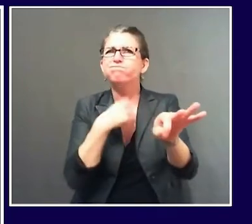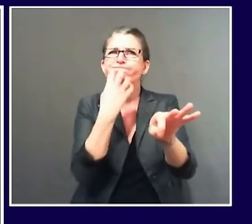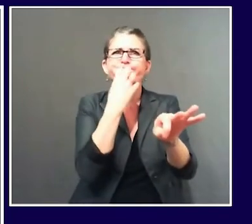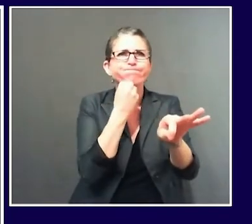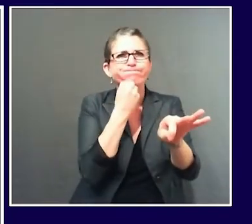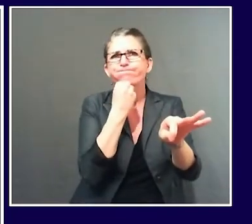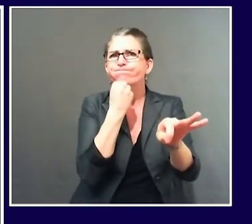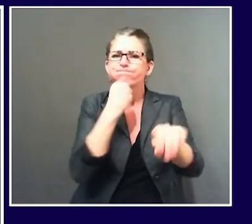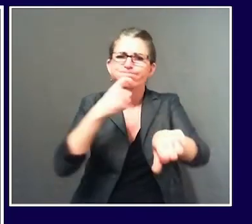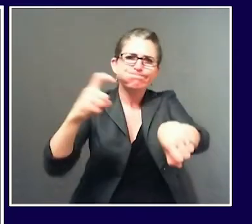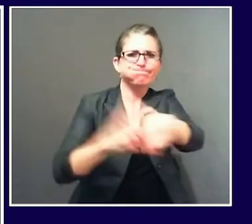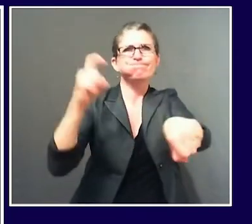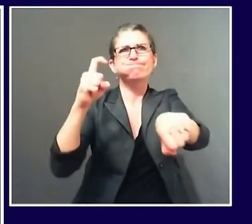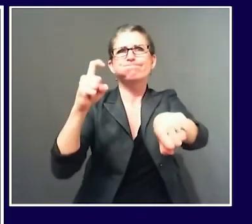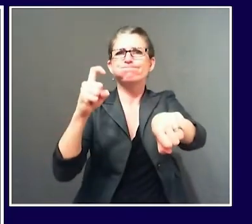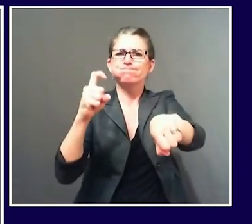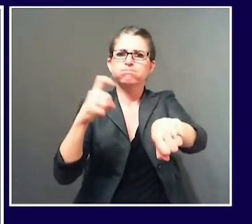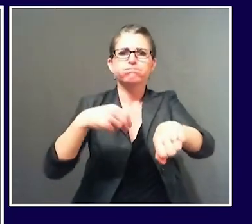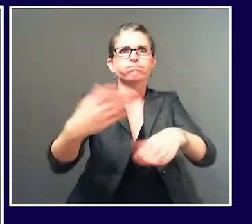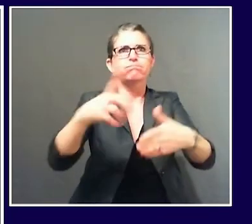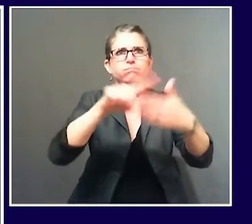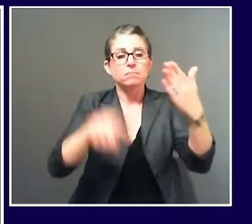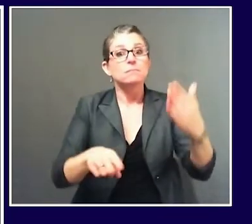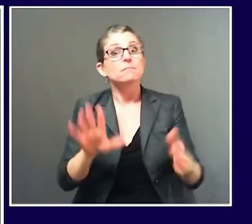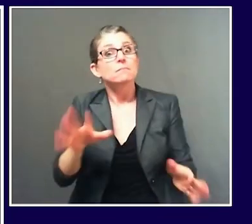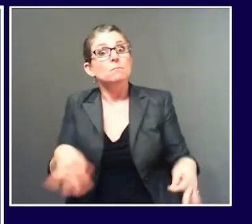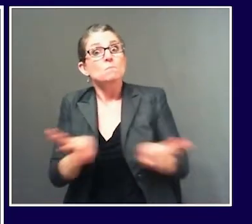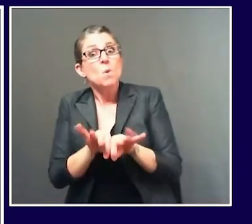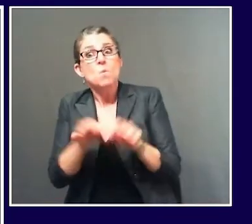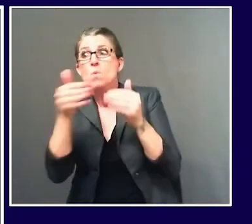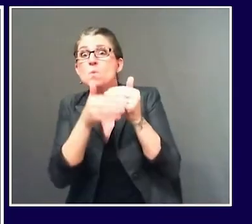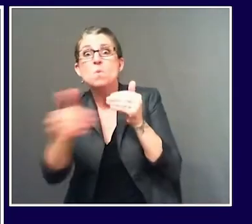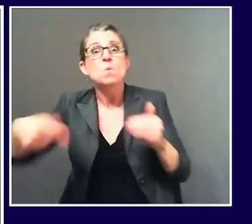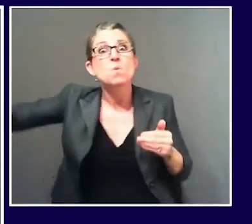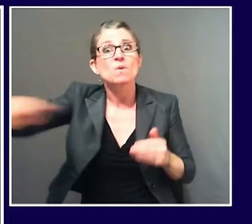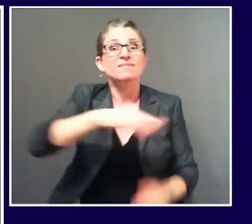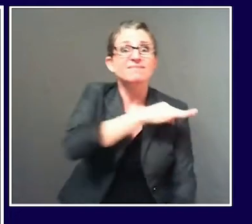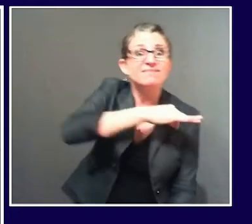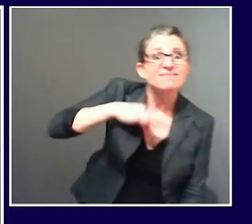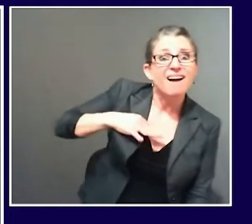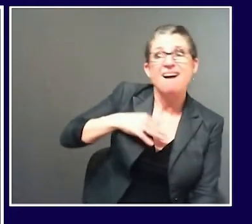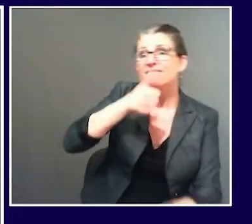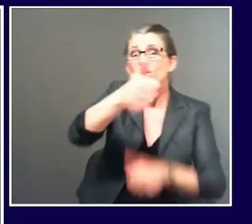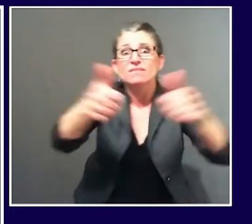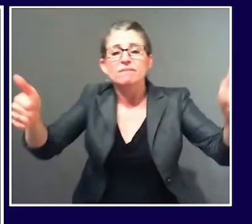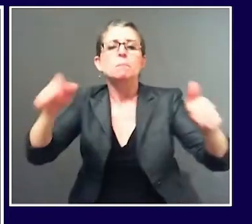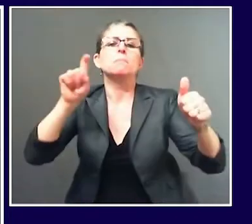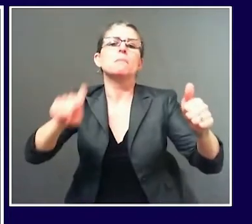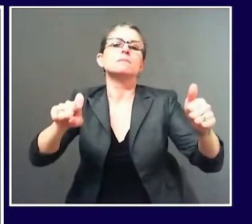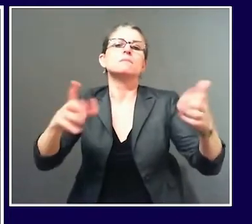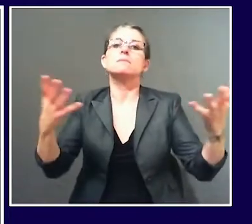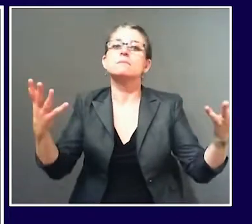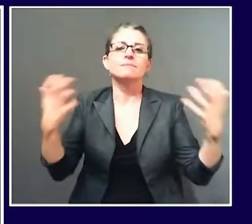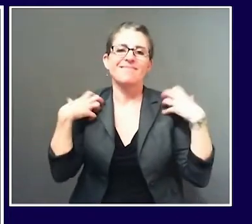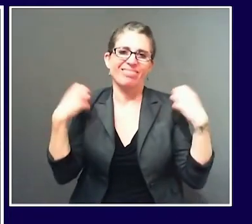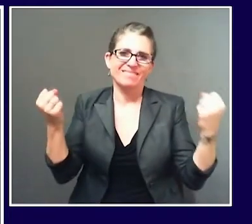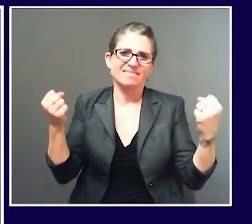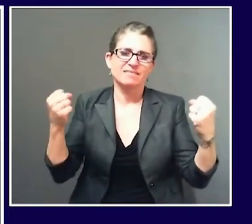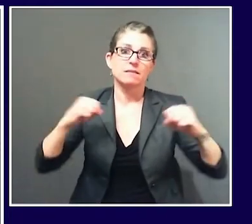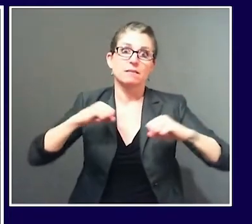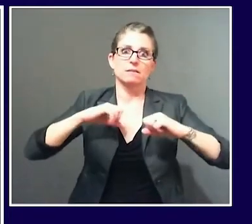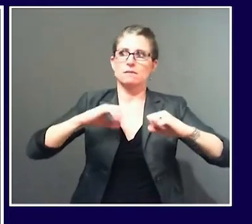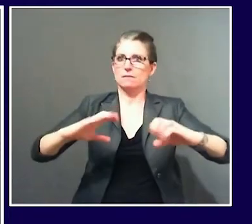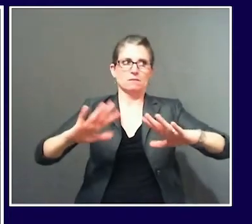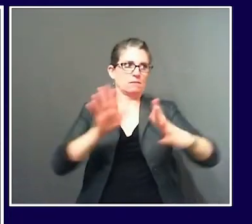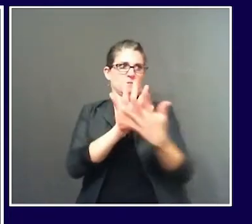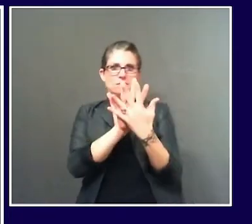staying healthy and making sure we were able to come to the job every single day. But that obligation isn't one that is